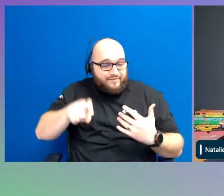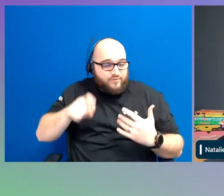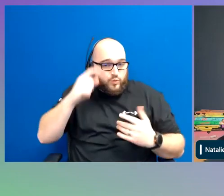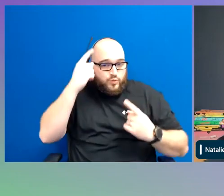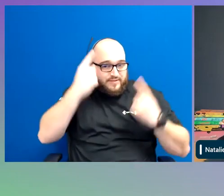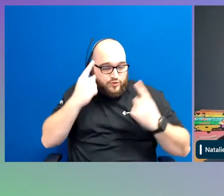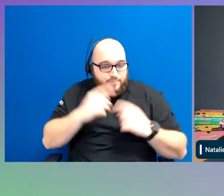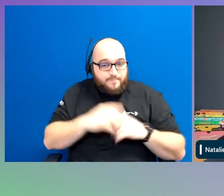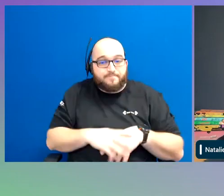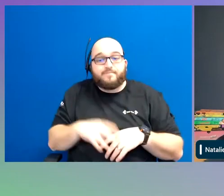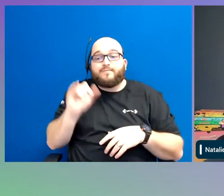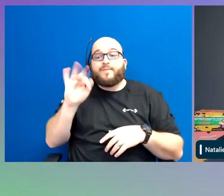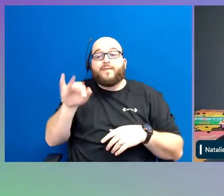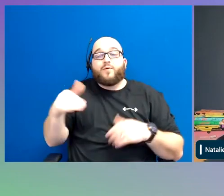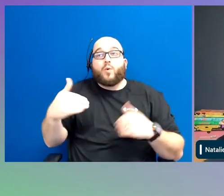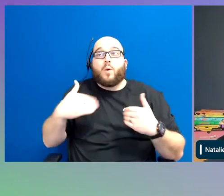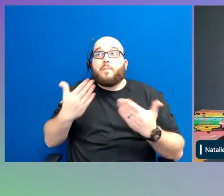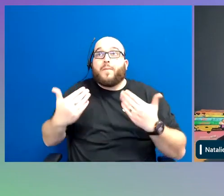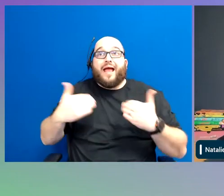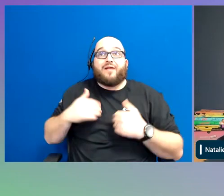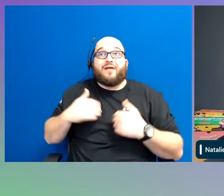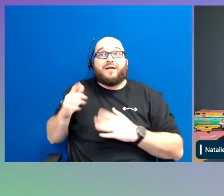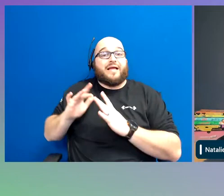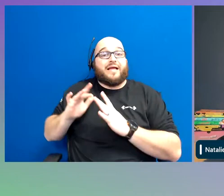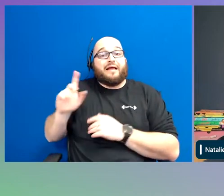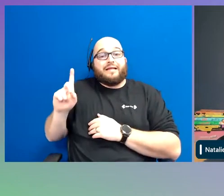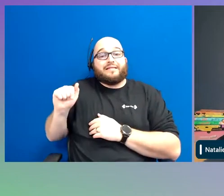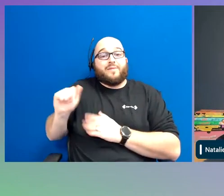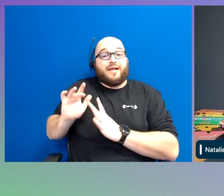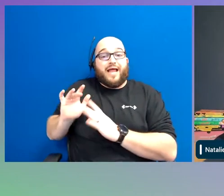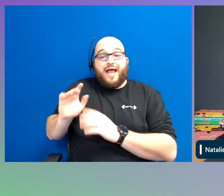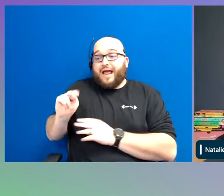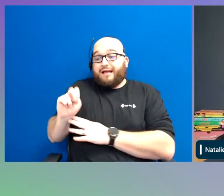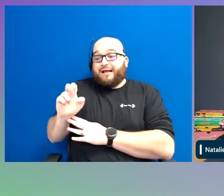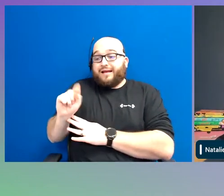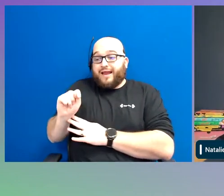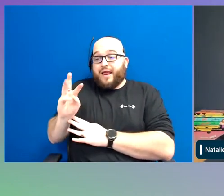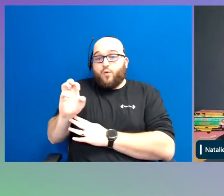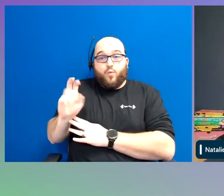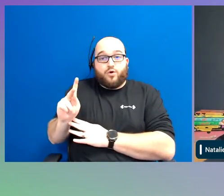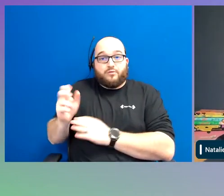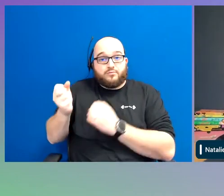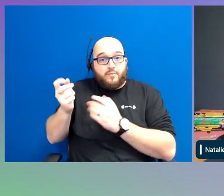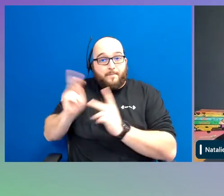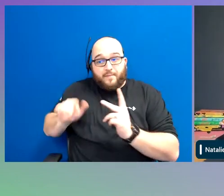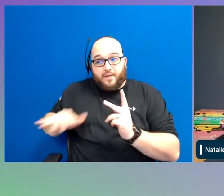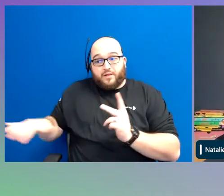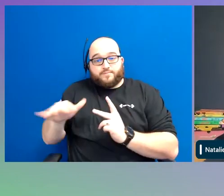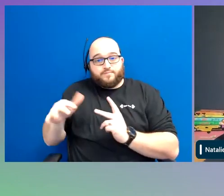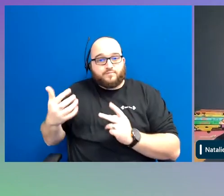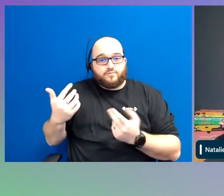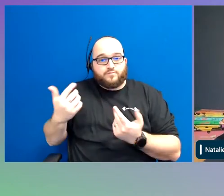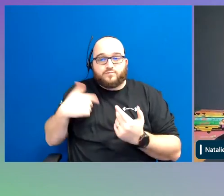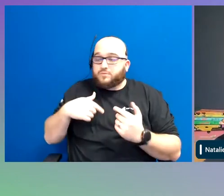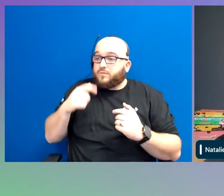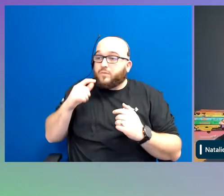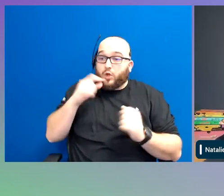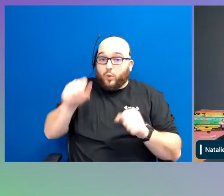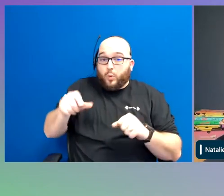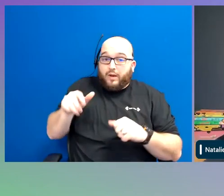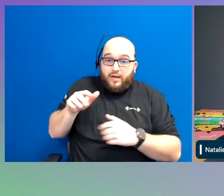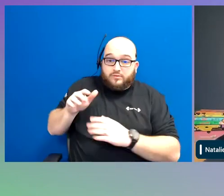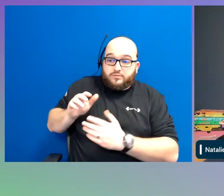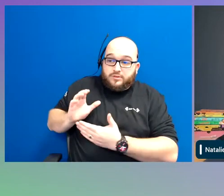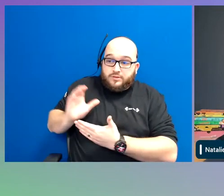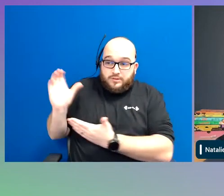have any disability networks like we do at HL, may be able to say there, you know, this is what we're asking for. But